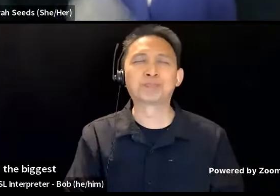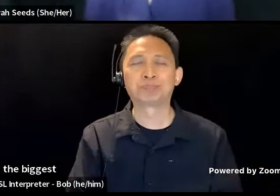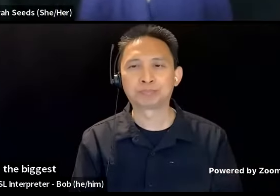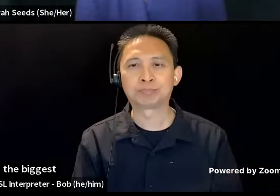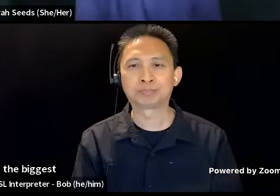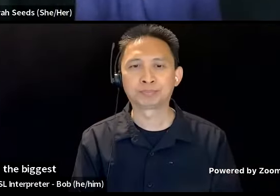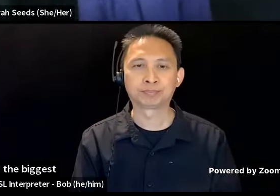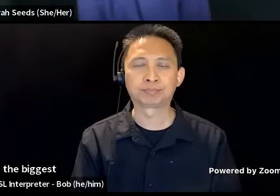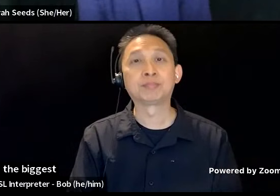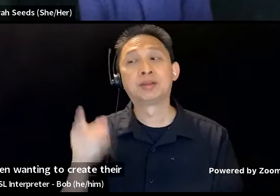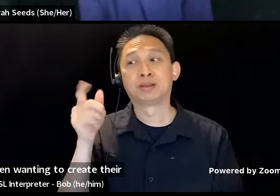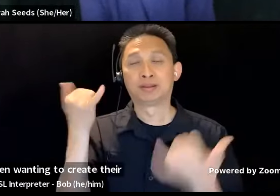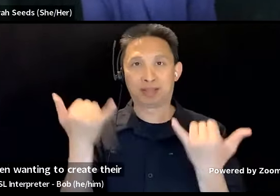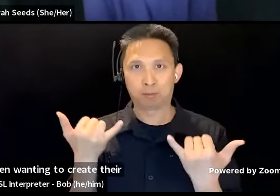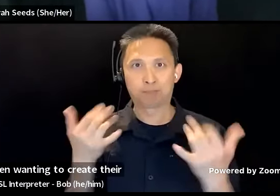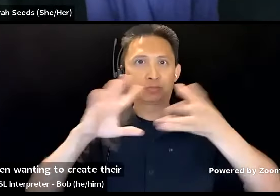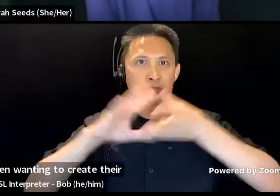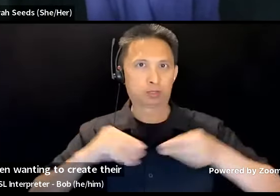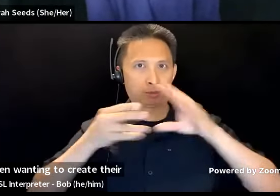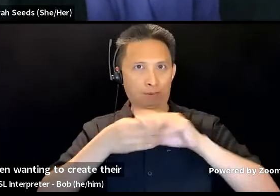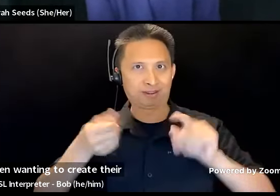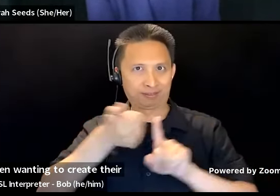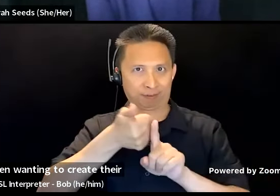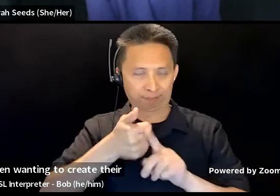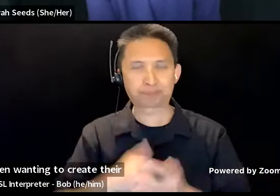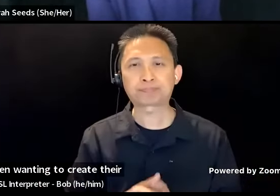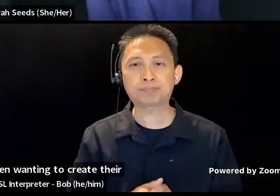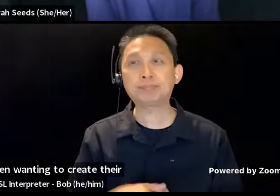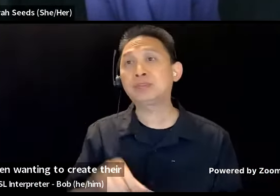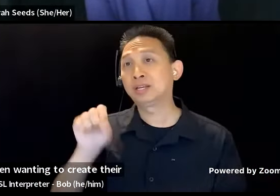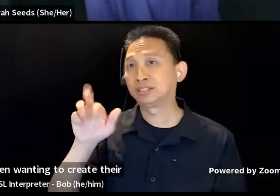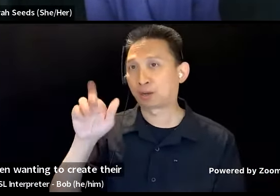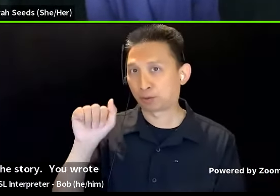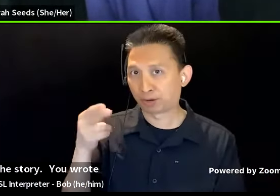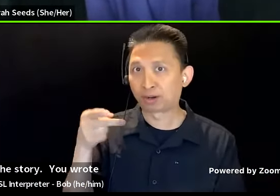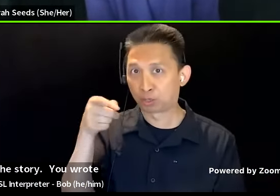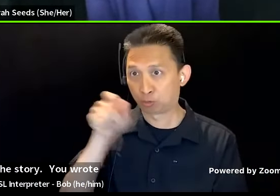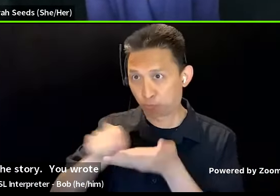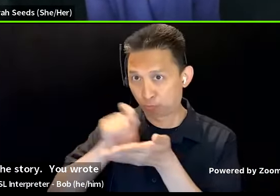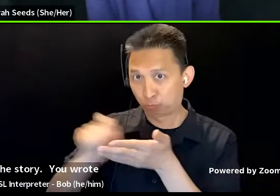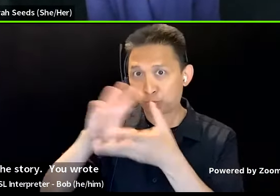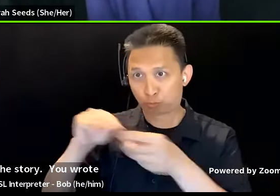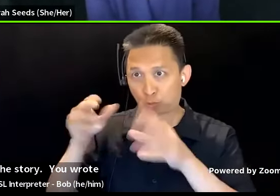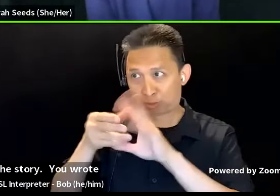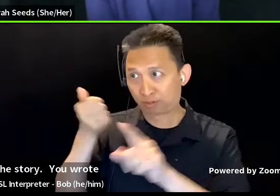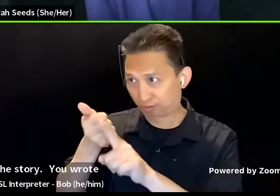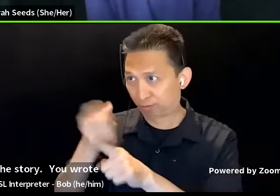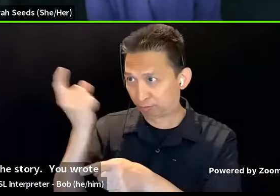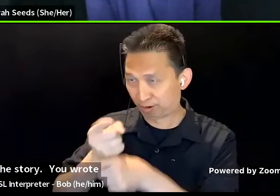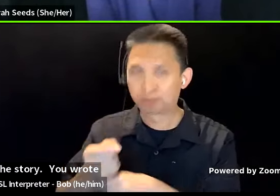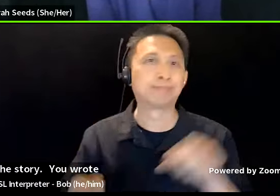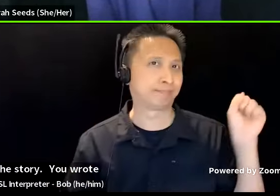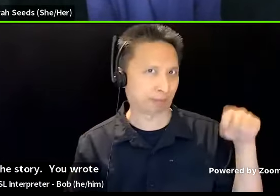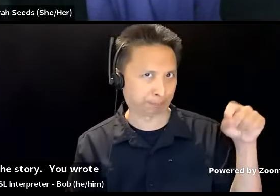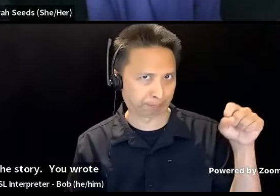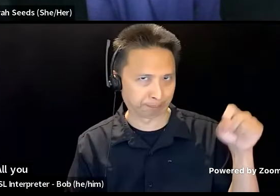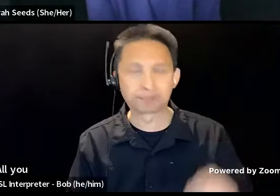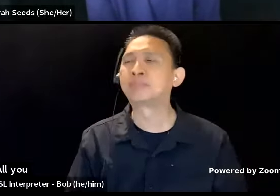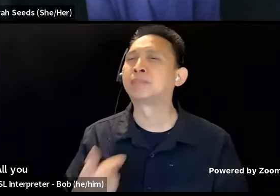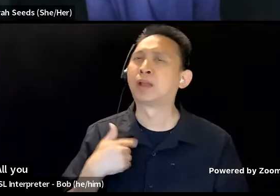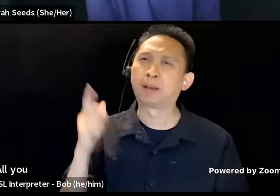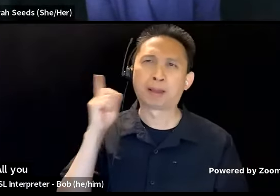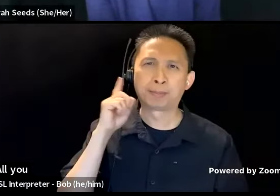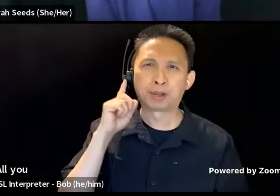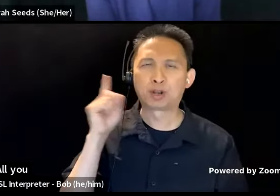the story, right? The story, you wrote this, Sarah, all you. So what does it mean to be, I'm hearing the